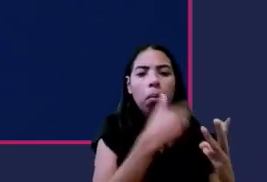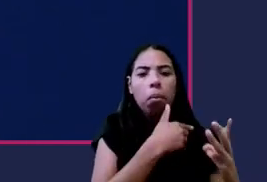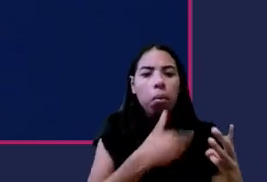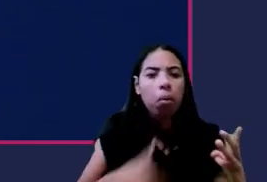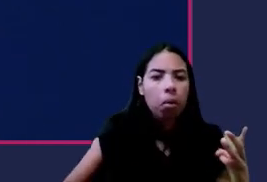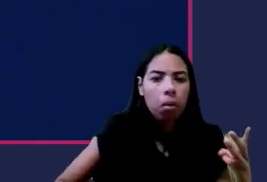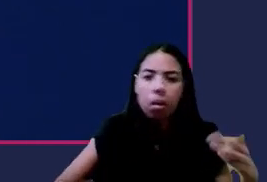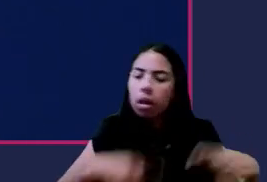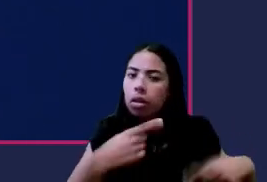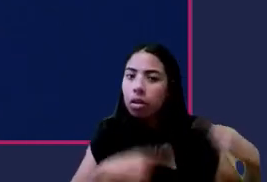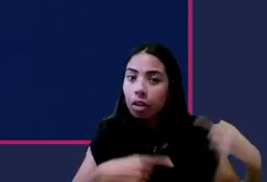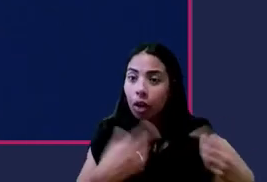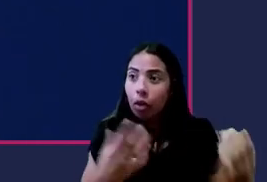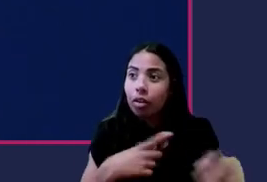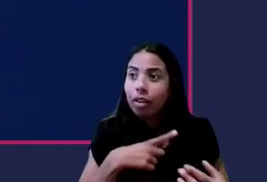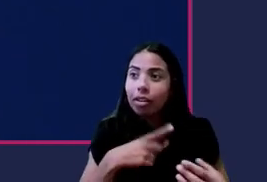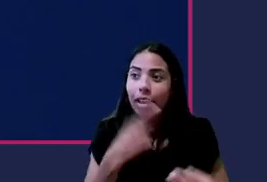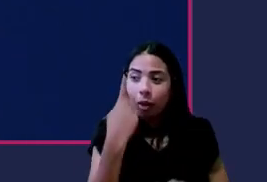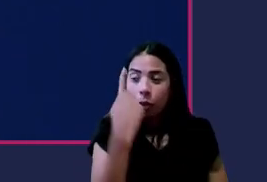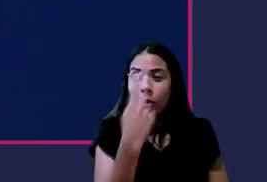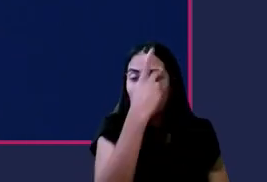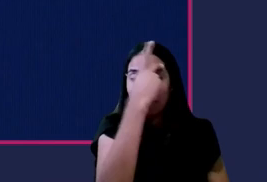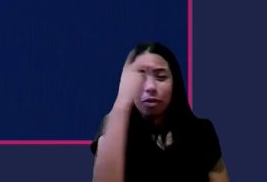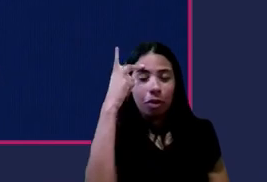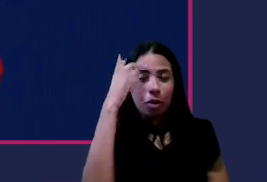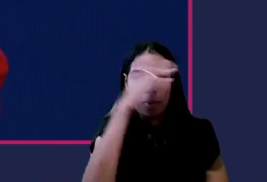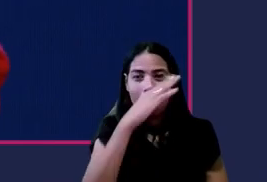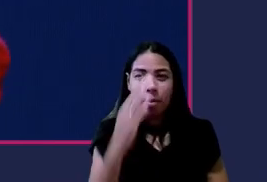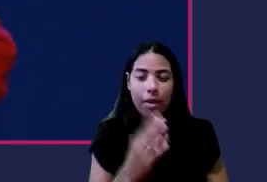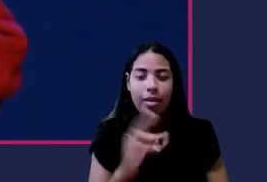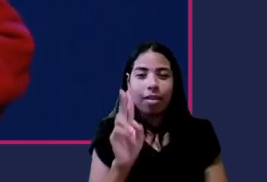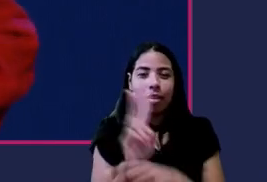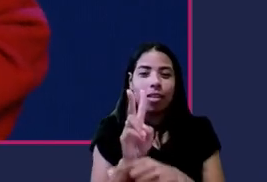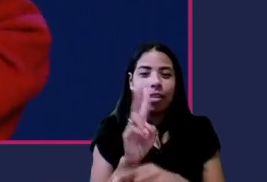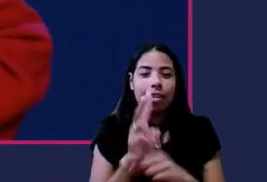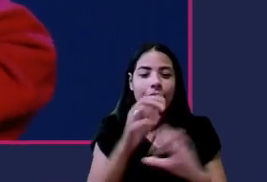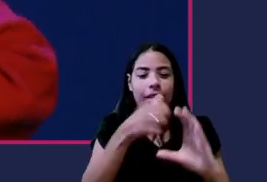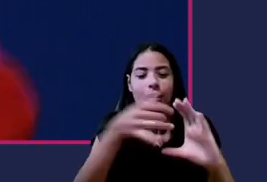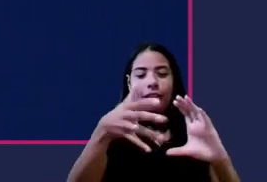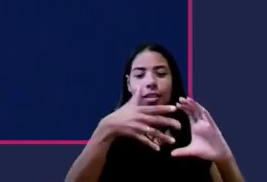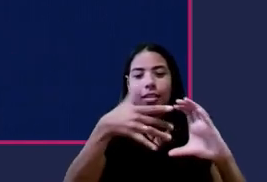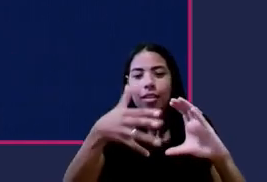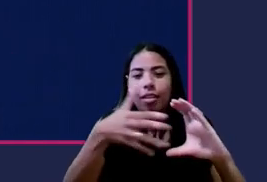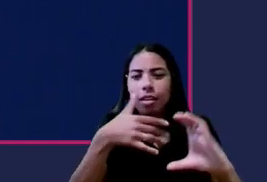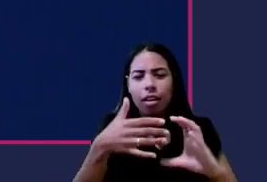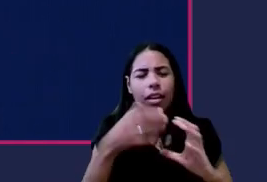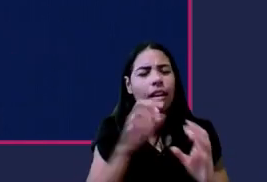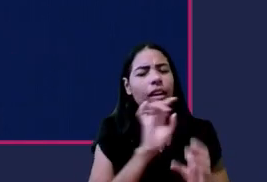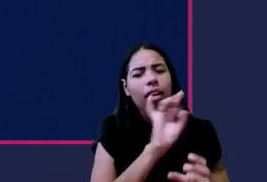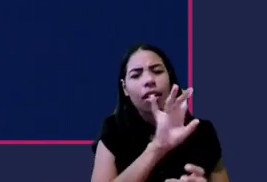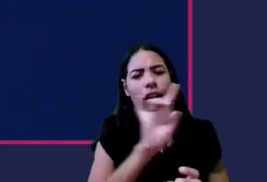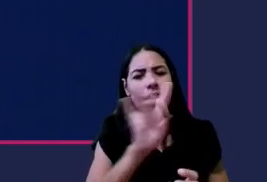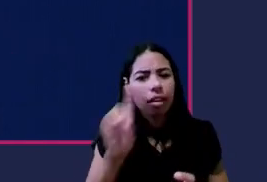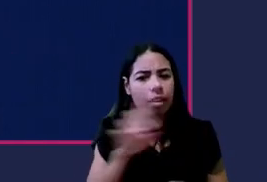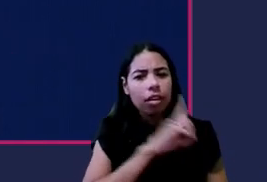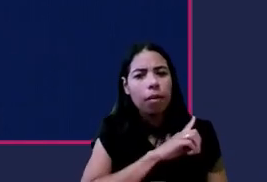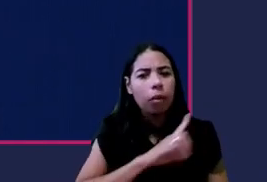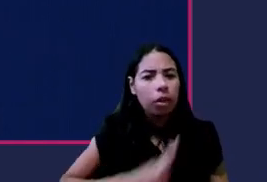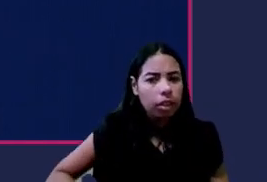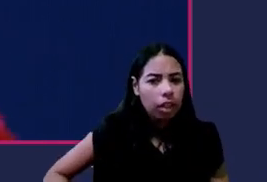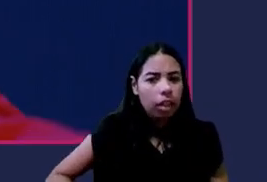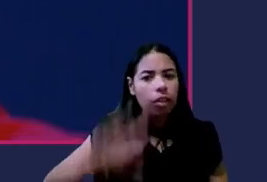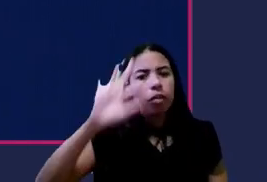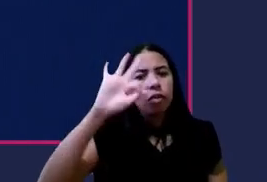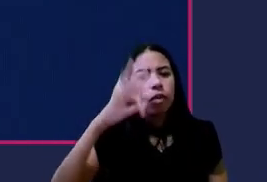the organized third sector, and we have people taking care of this population so intensely right